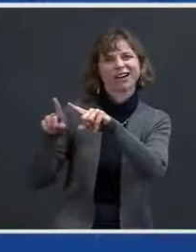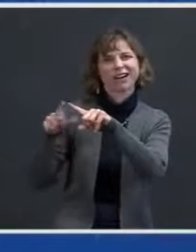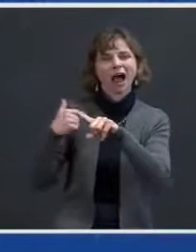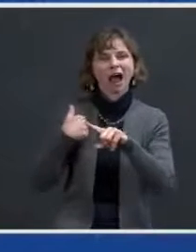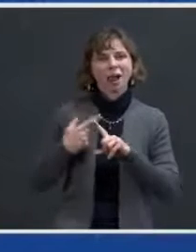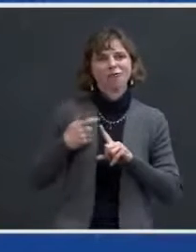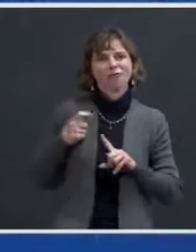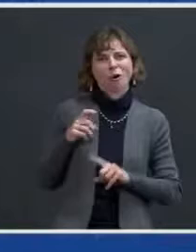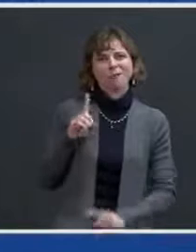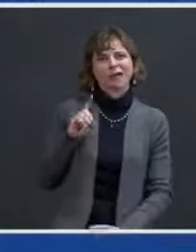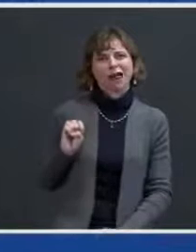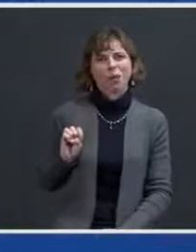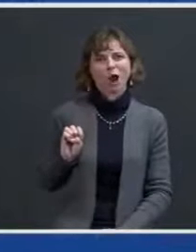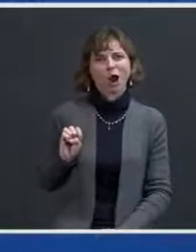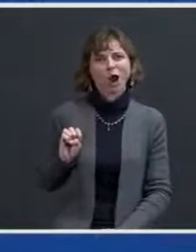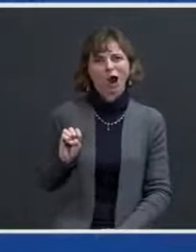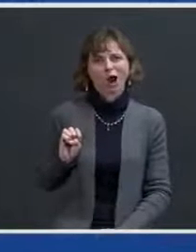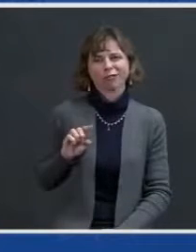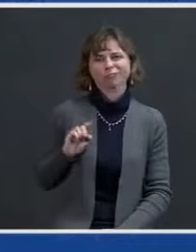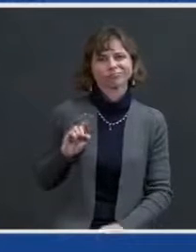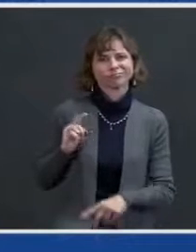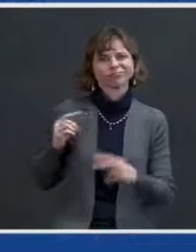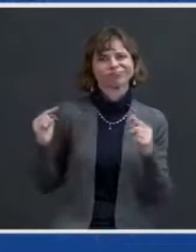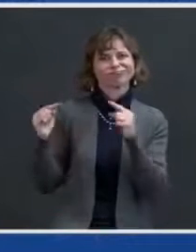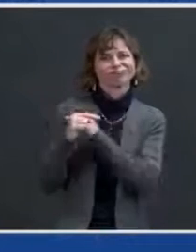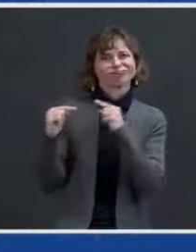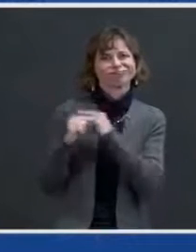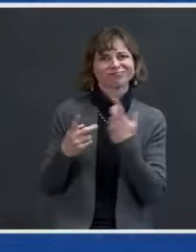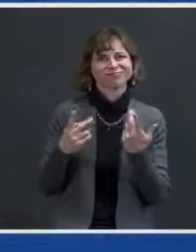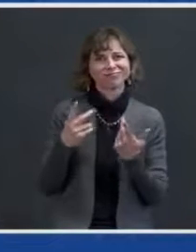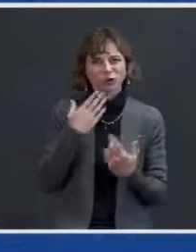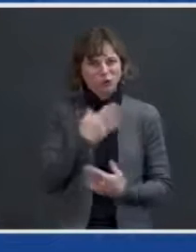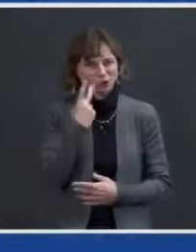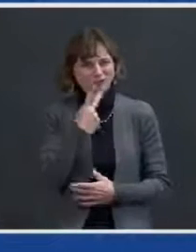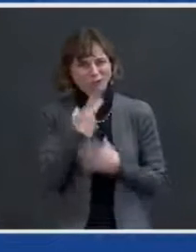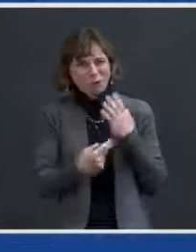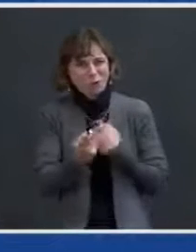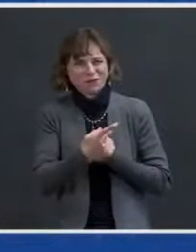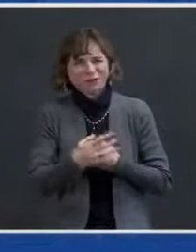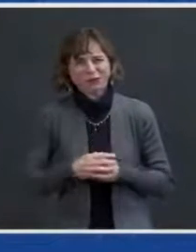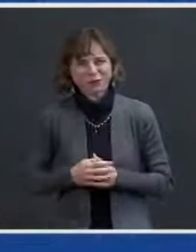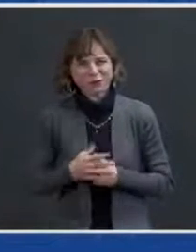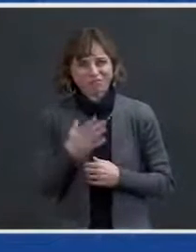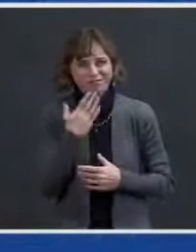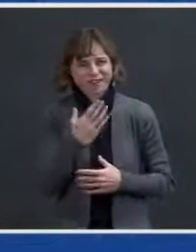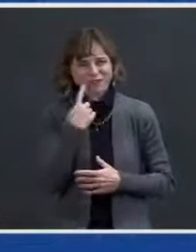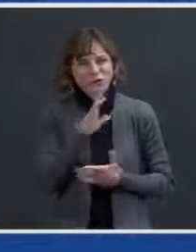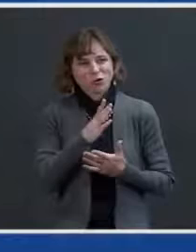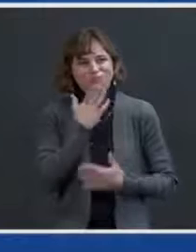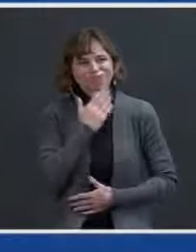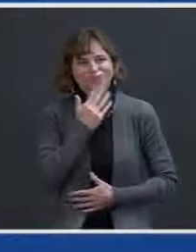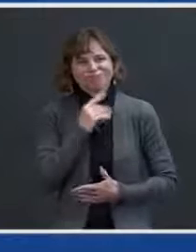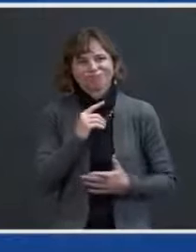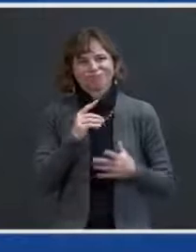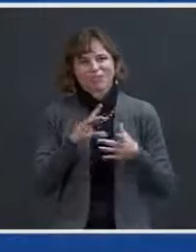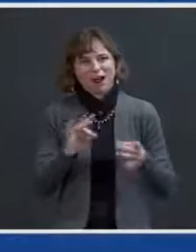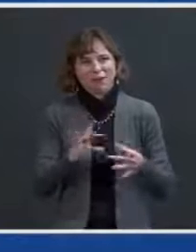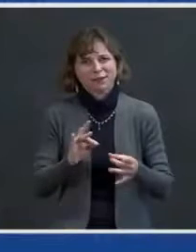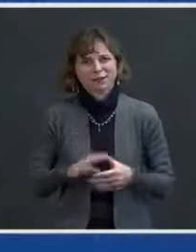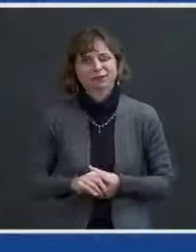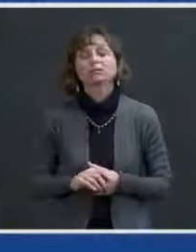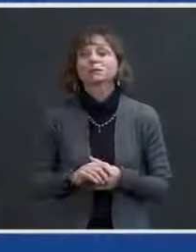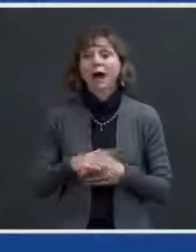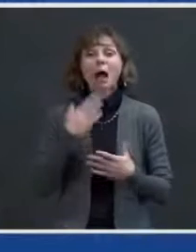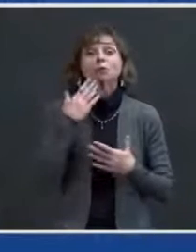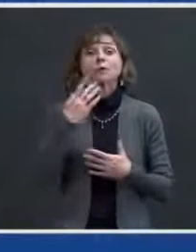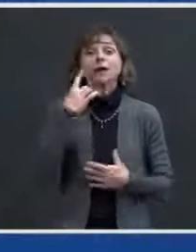commuting to Wilmington. It's good to see you both here. And thank both of you for your kind words. And I want to thank scientists and researchers at